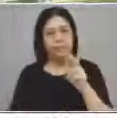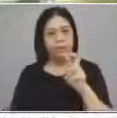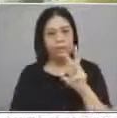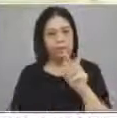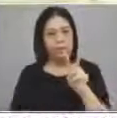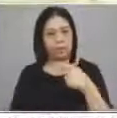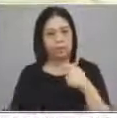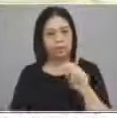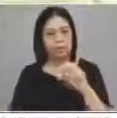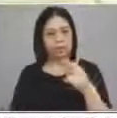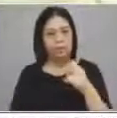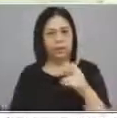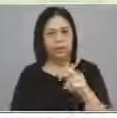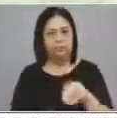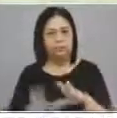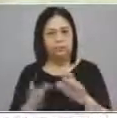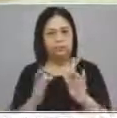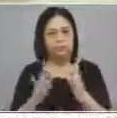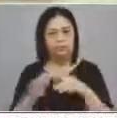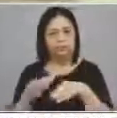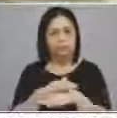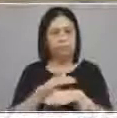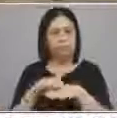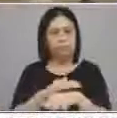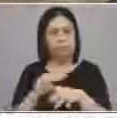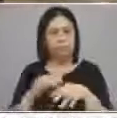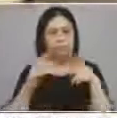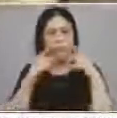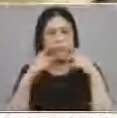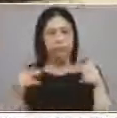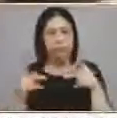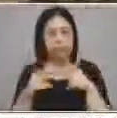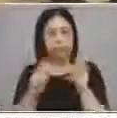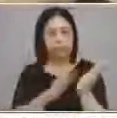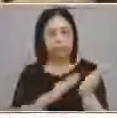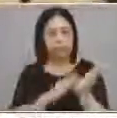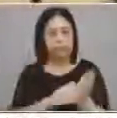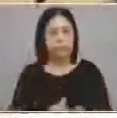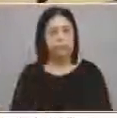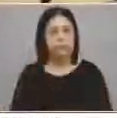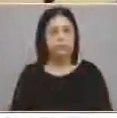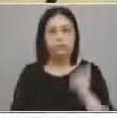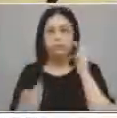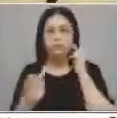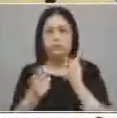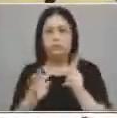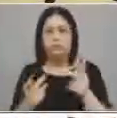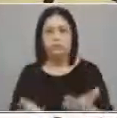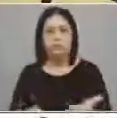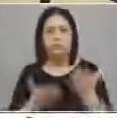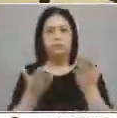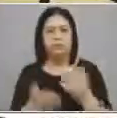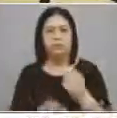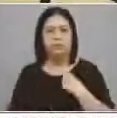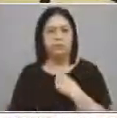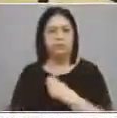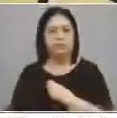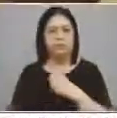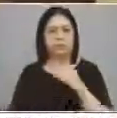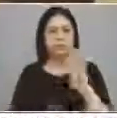open na balak na ilunsad ng DepEd at ng Department of Information and Communication Technology o